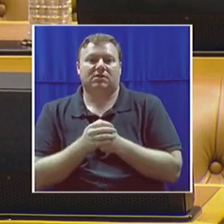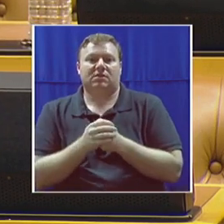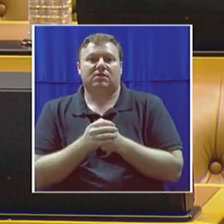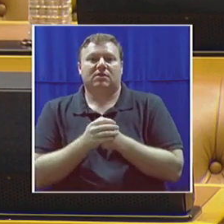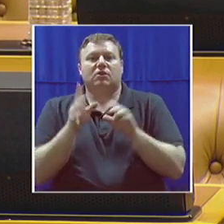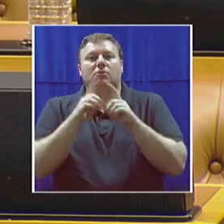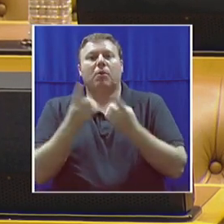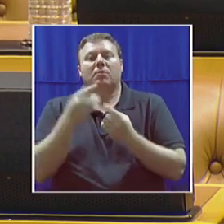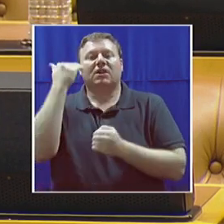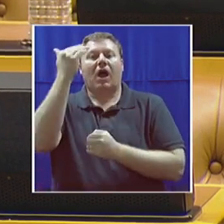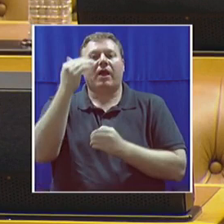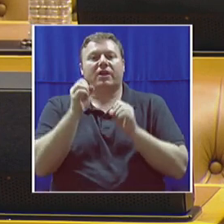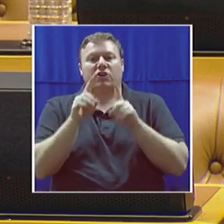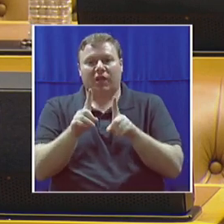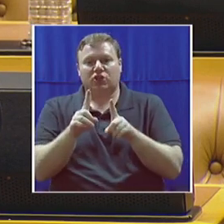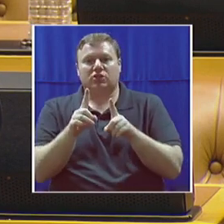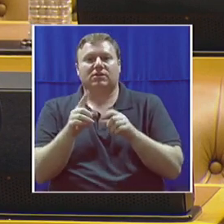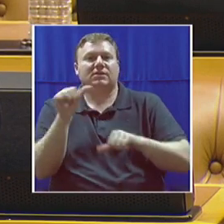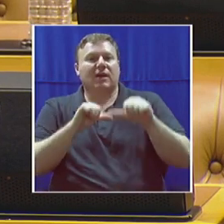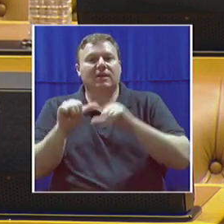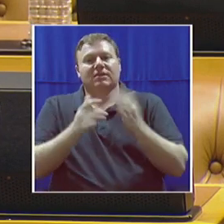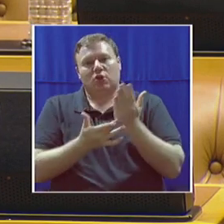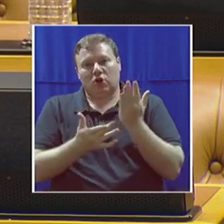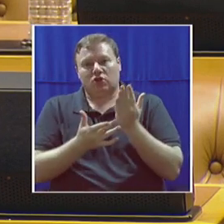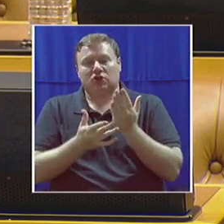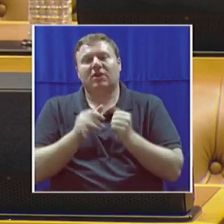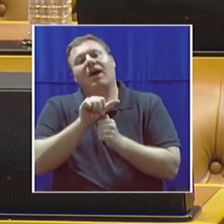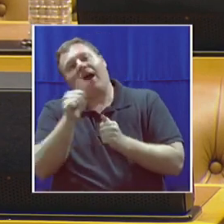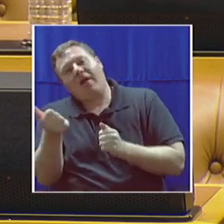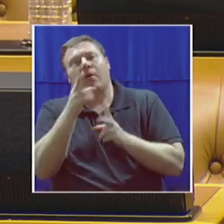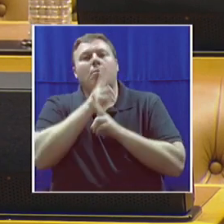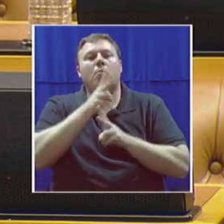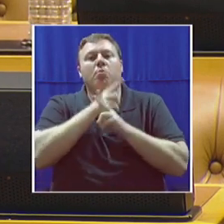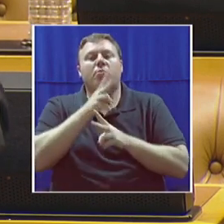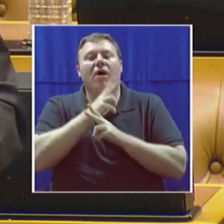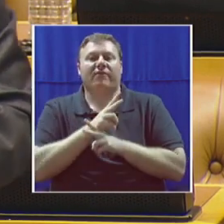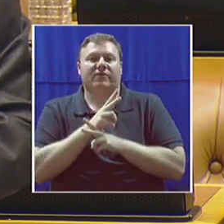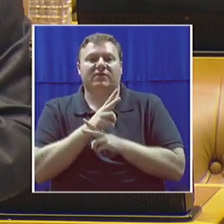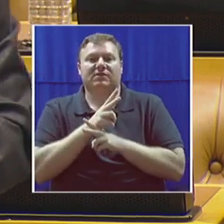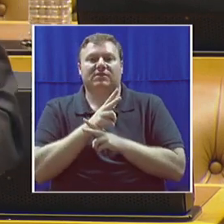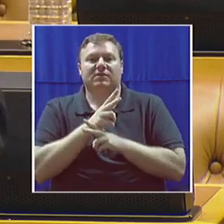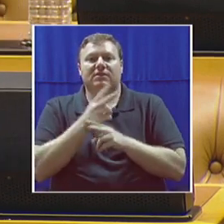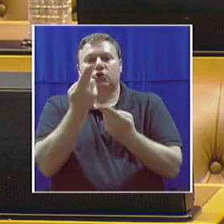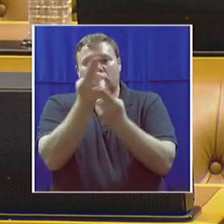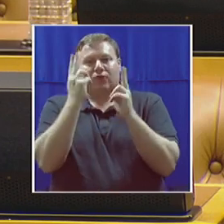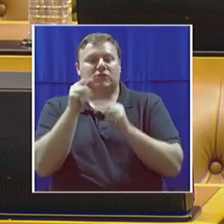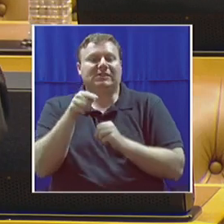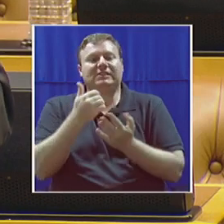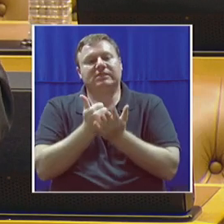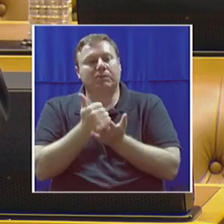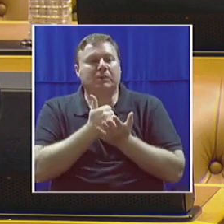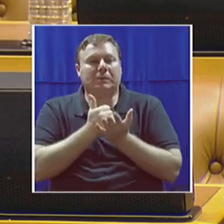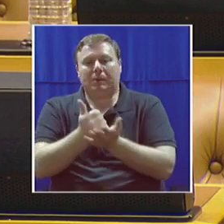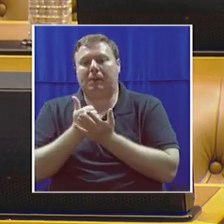and Technology the cers the Tet and other private institution we're also supporting some of these initiatives